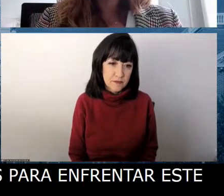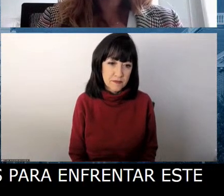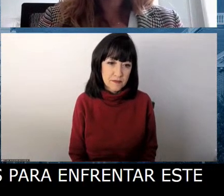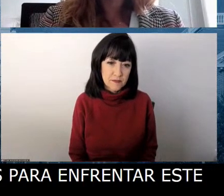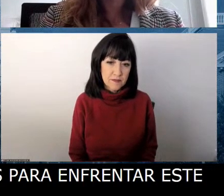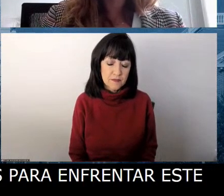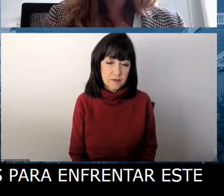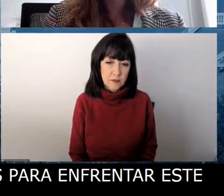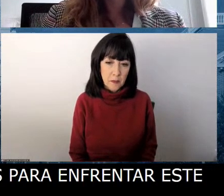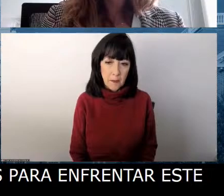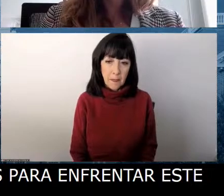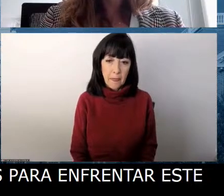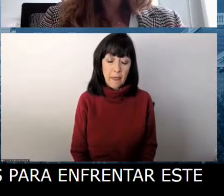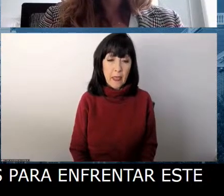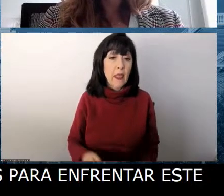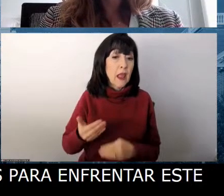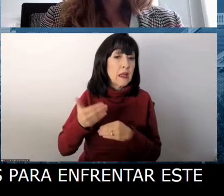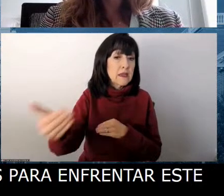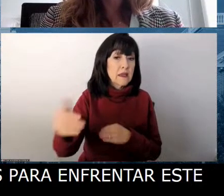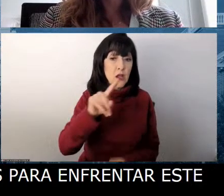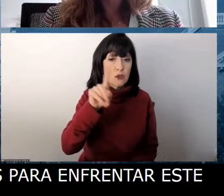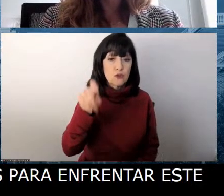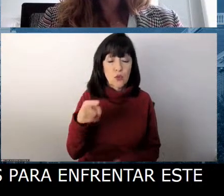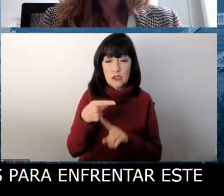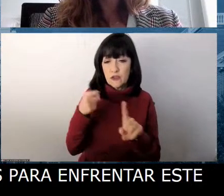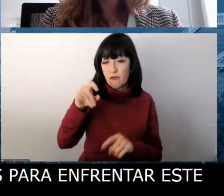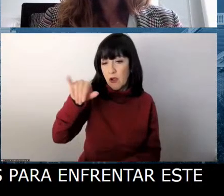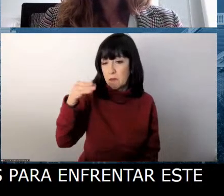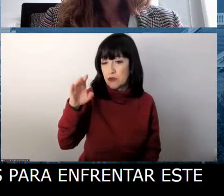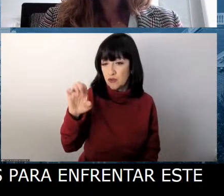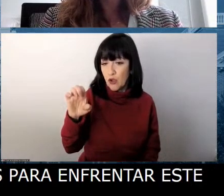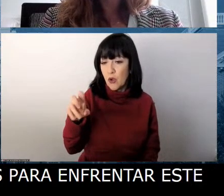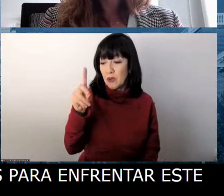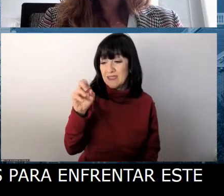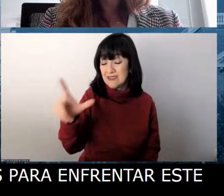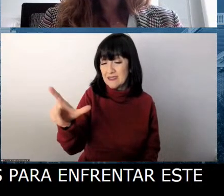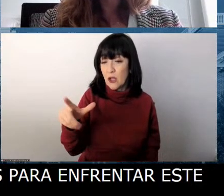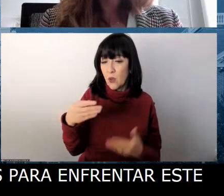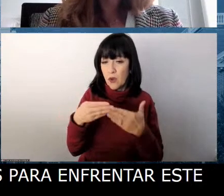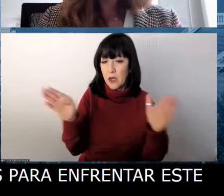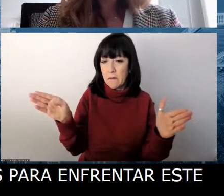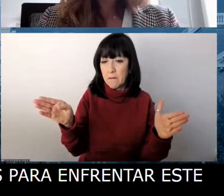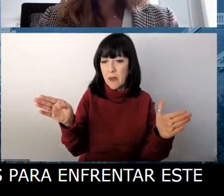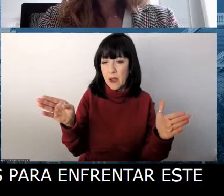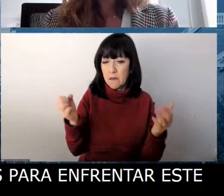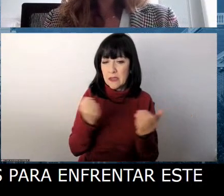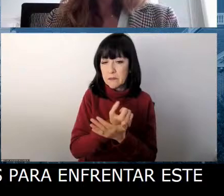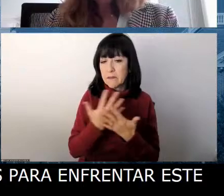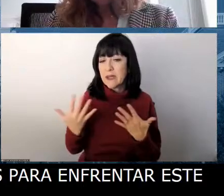Our next question is going to come from Joe from Delaware Public Media.